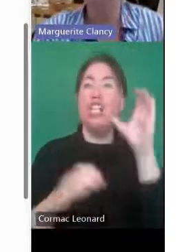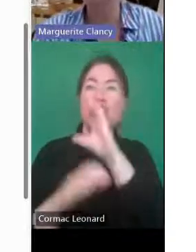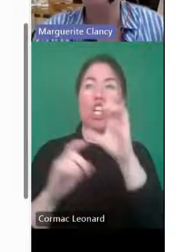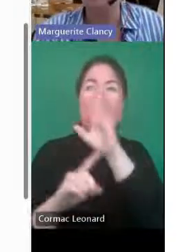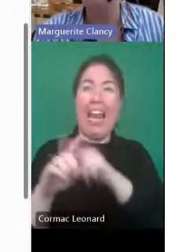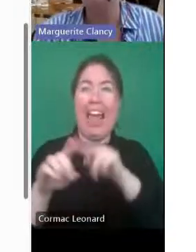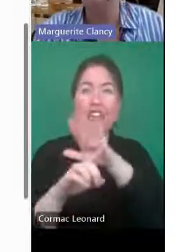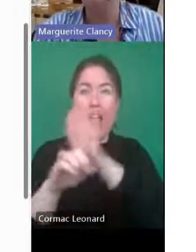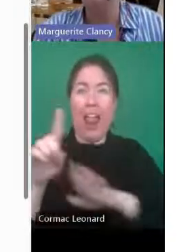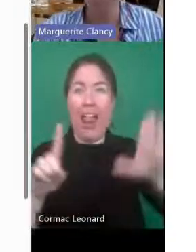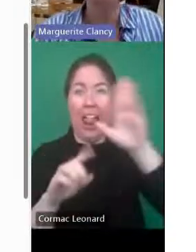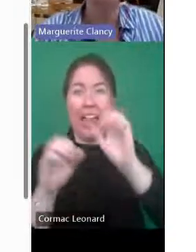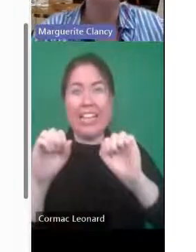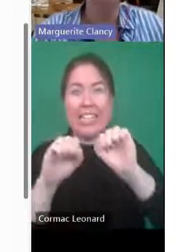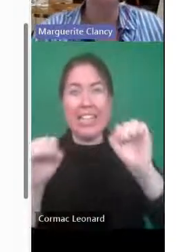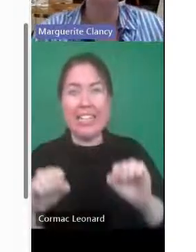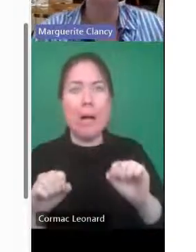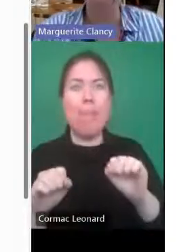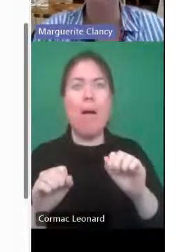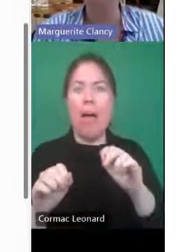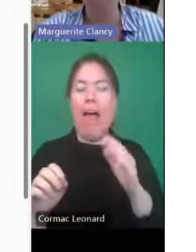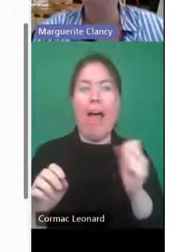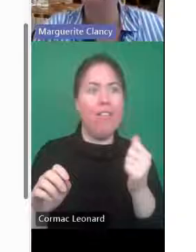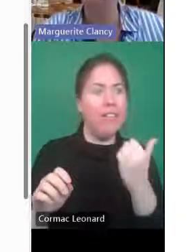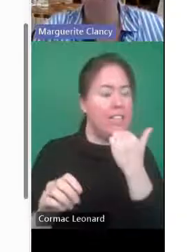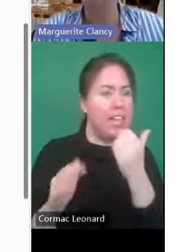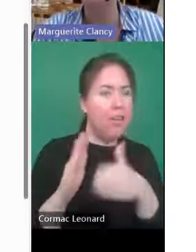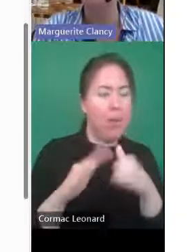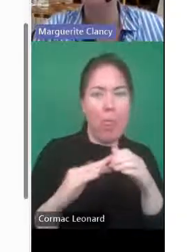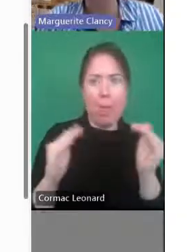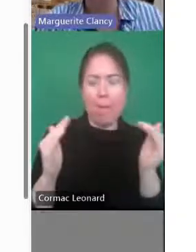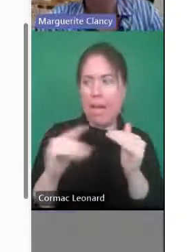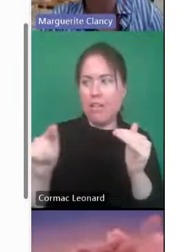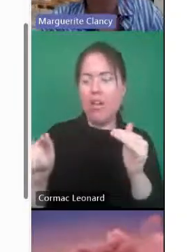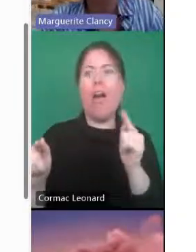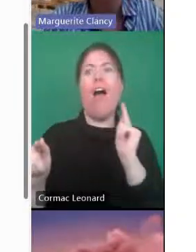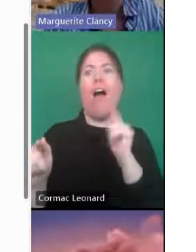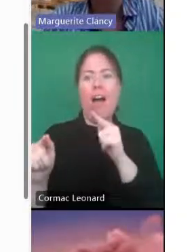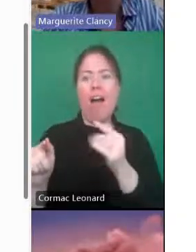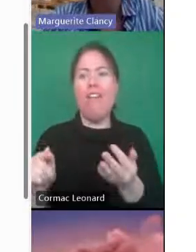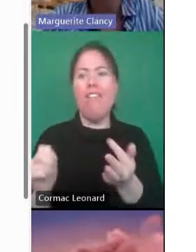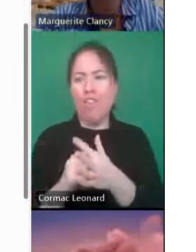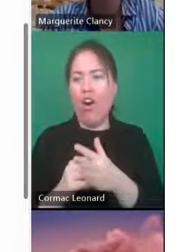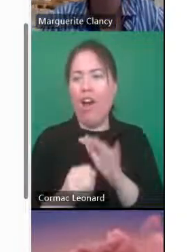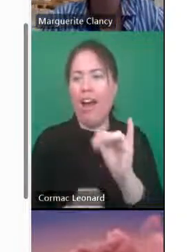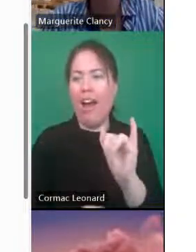is essential, I suppose, in the matching of clients within the IHI process.